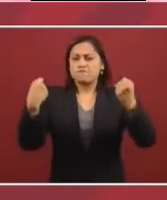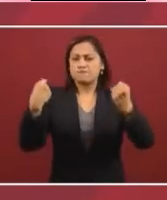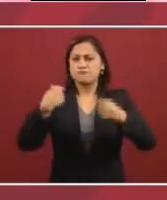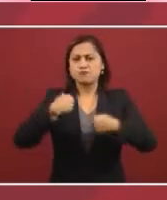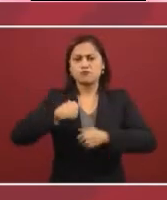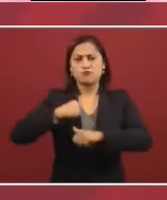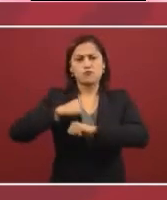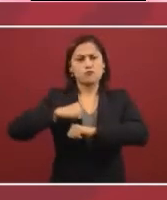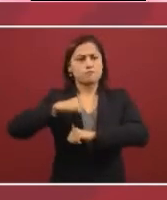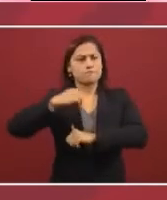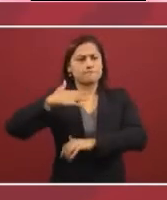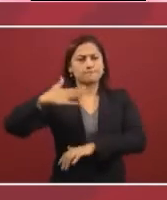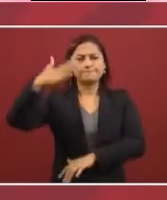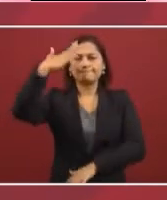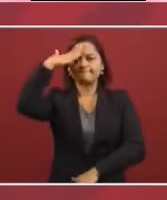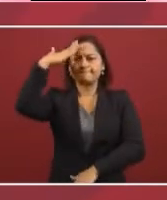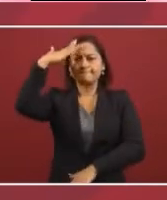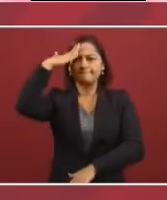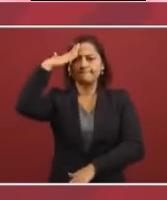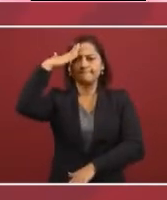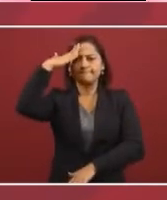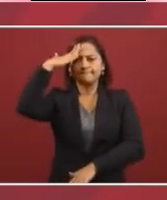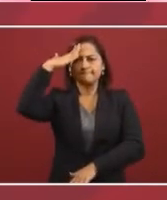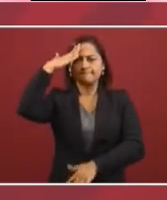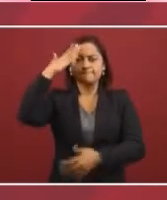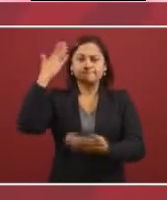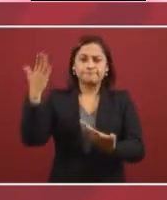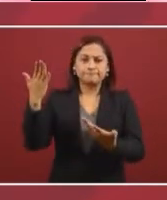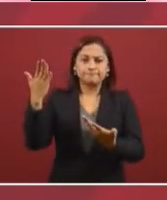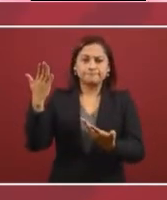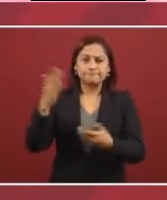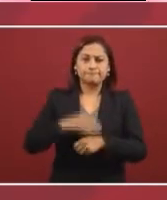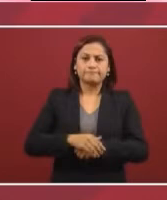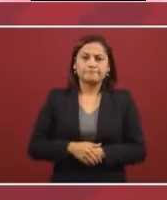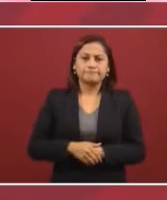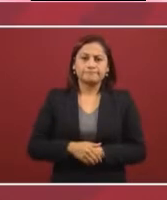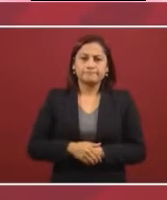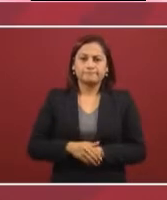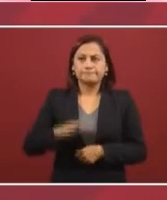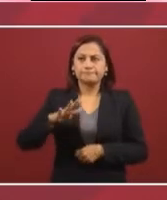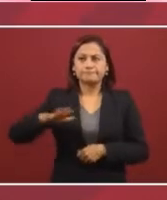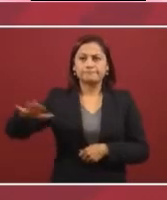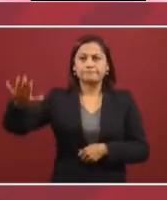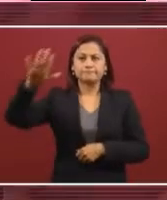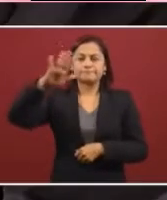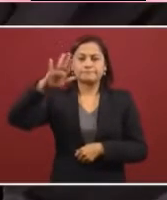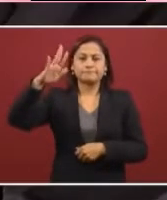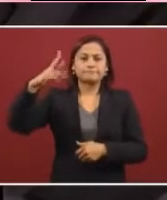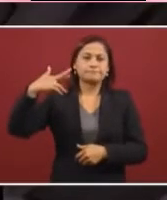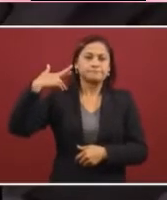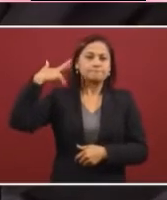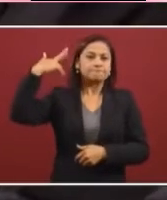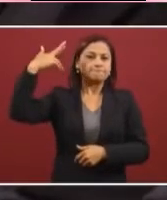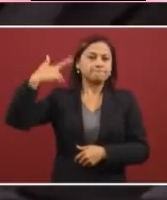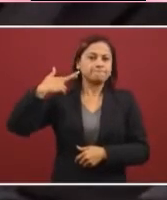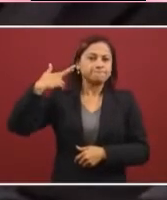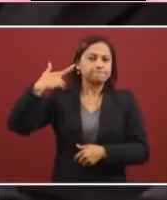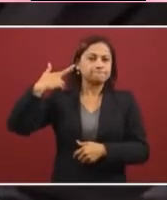Of the major. The monarch. The sectional.